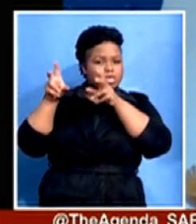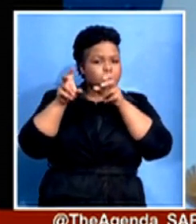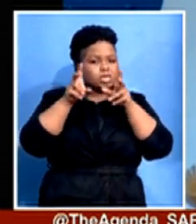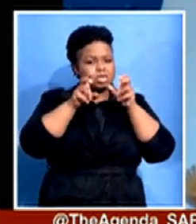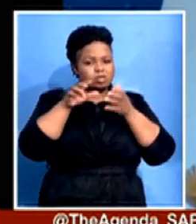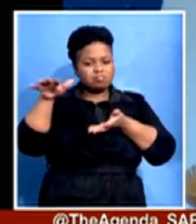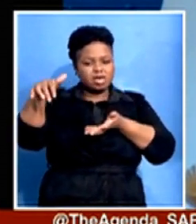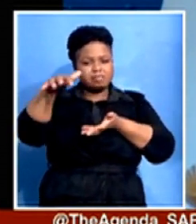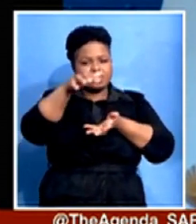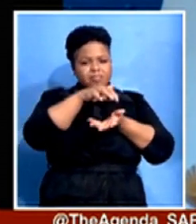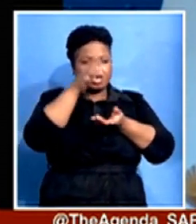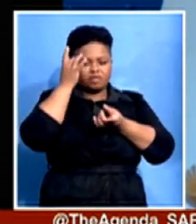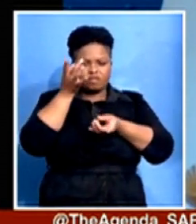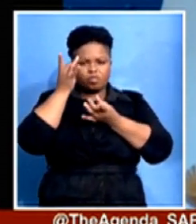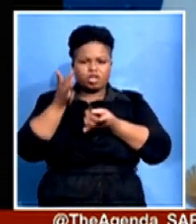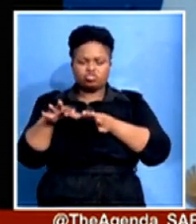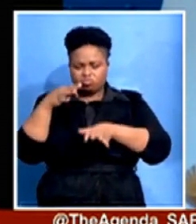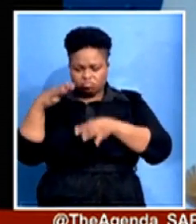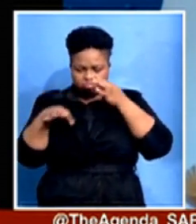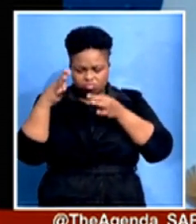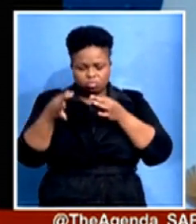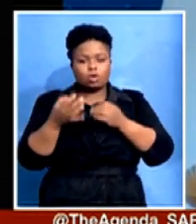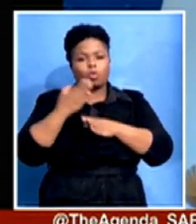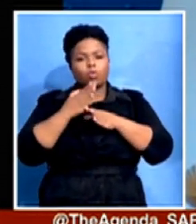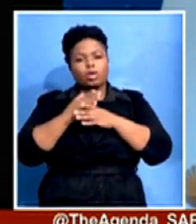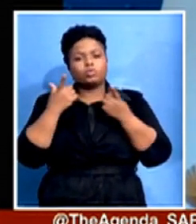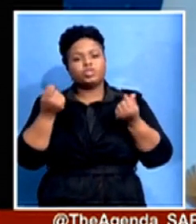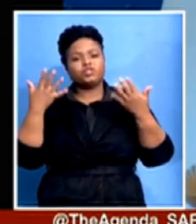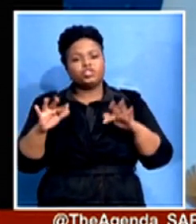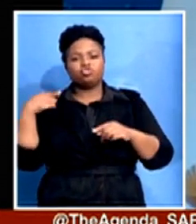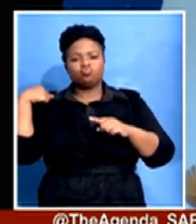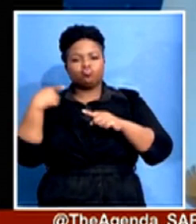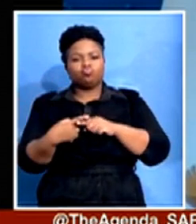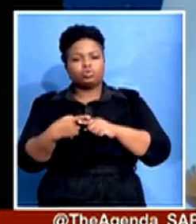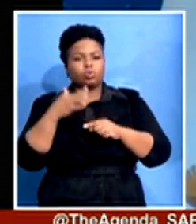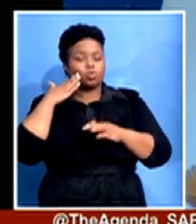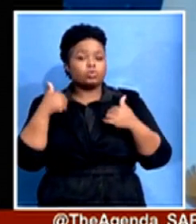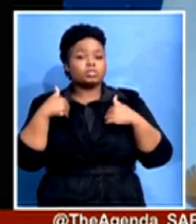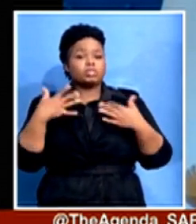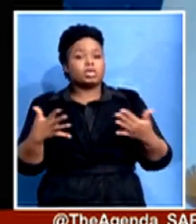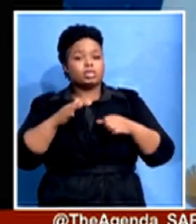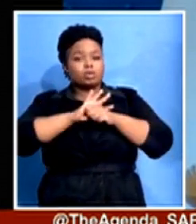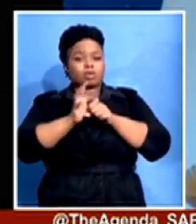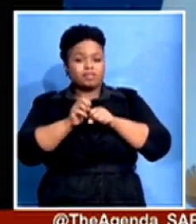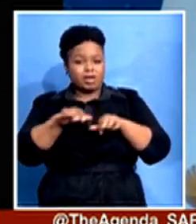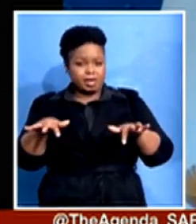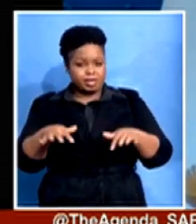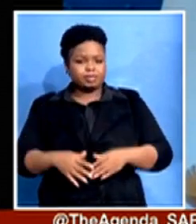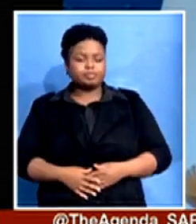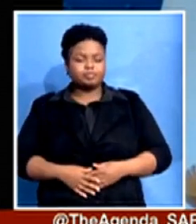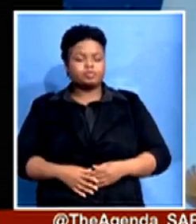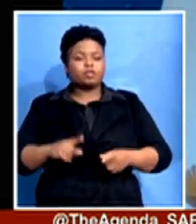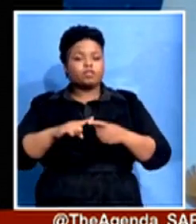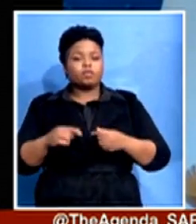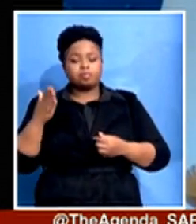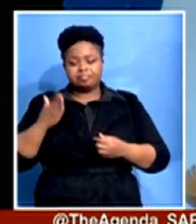did as part of therapeutics at the early days of the pandemic. So from the science side, this is what